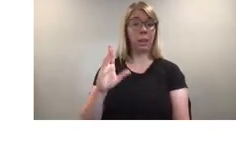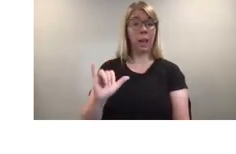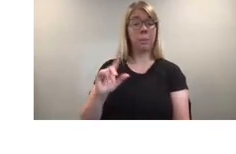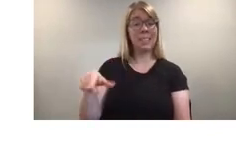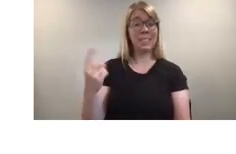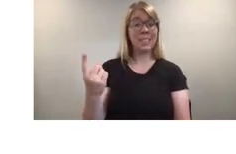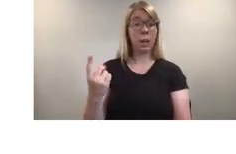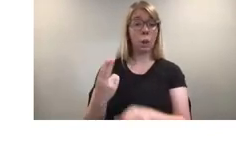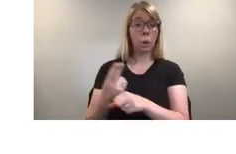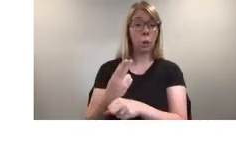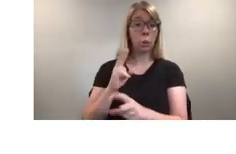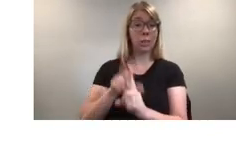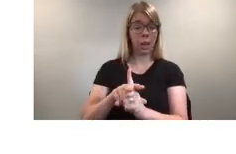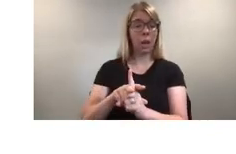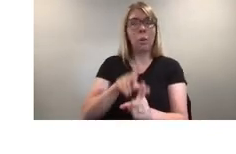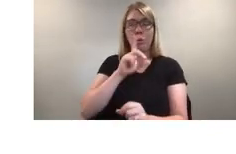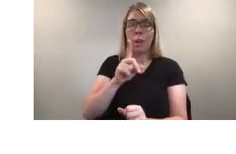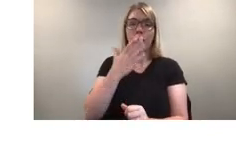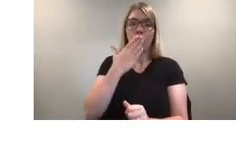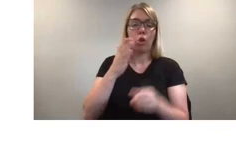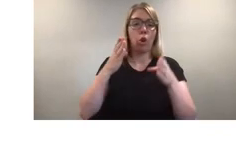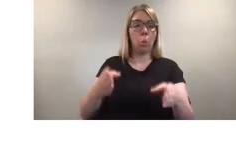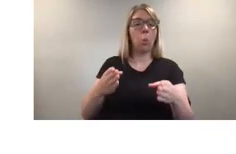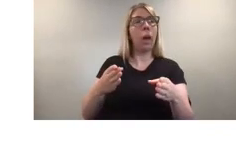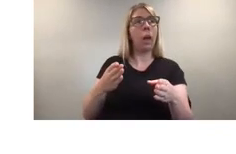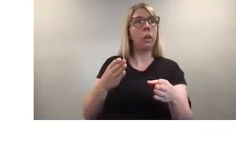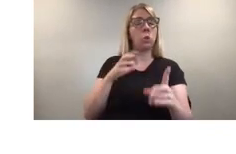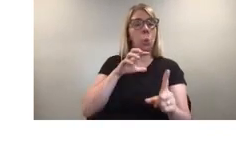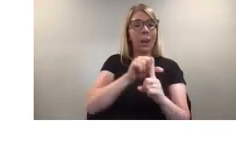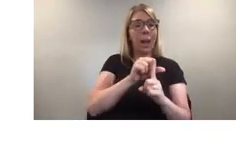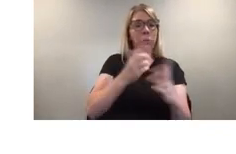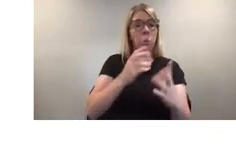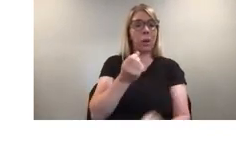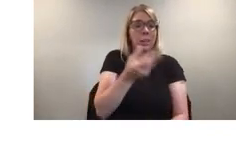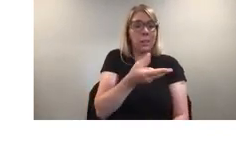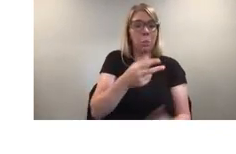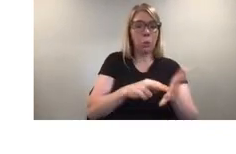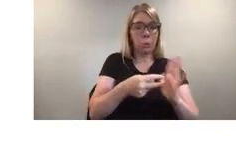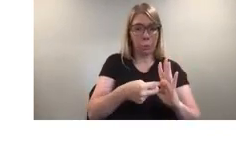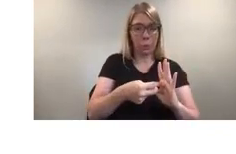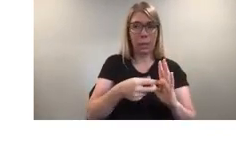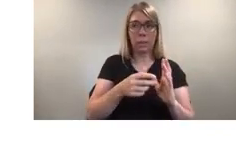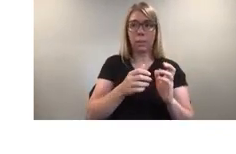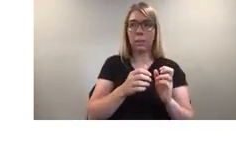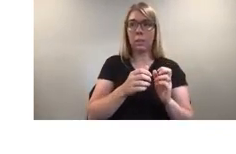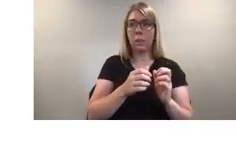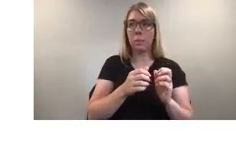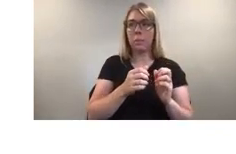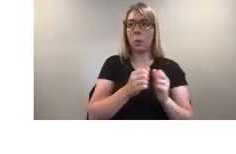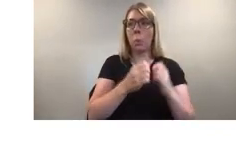that's a really, I think, way to capture sort of the essence of what we're talking about with disposable without,